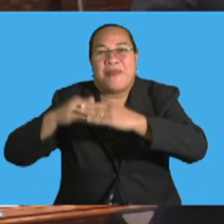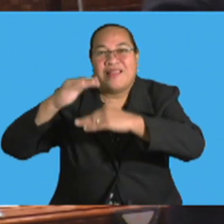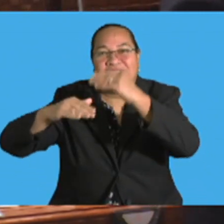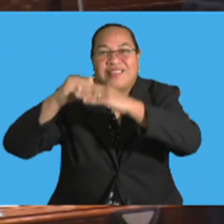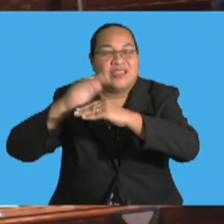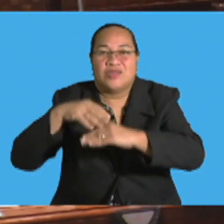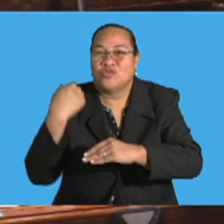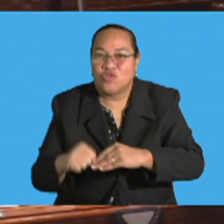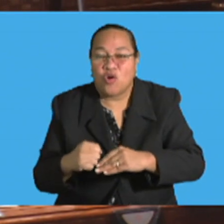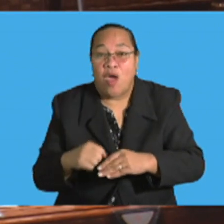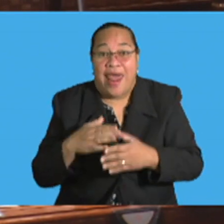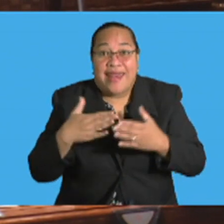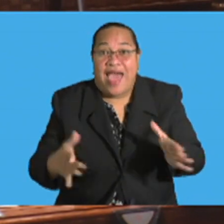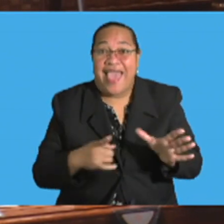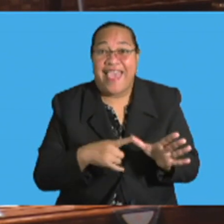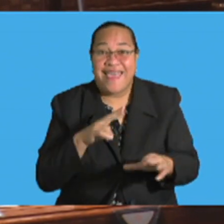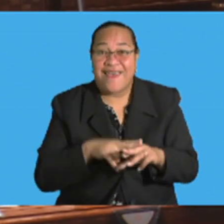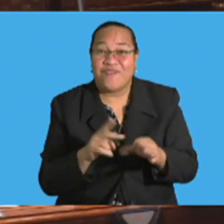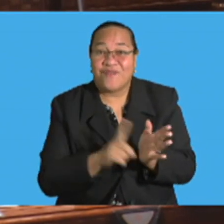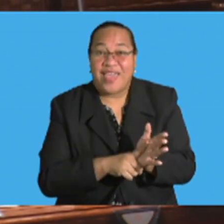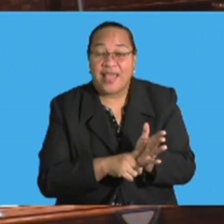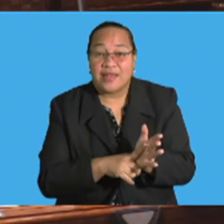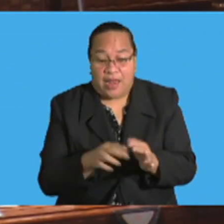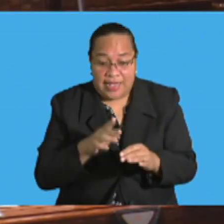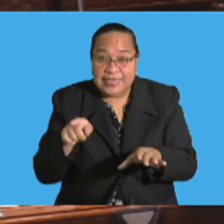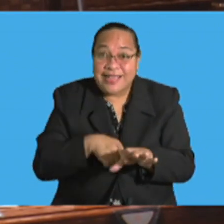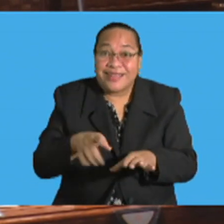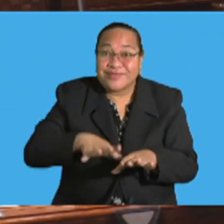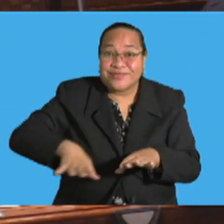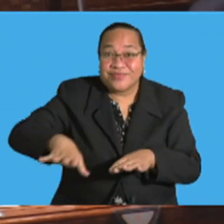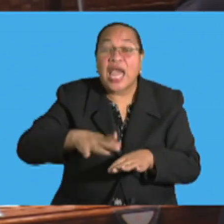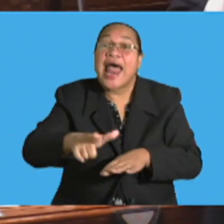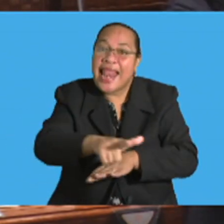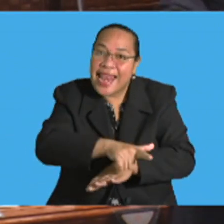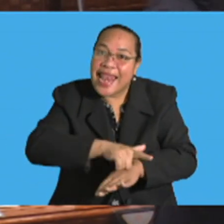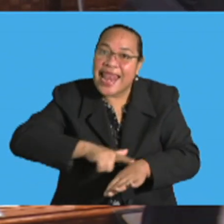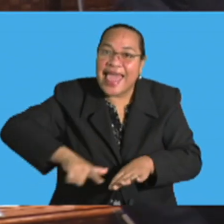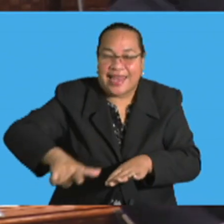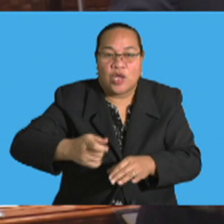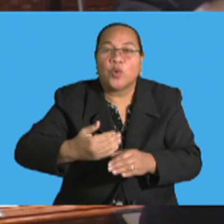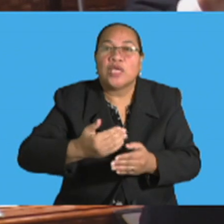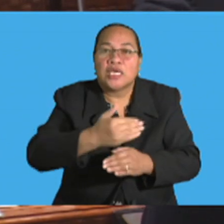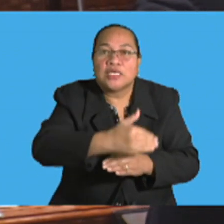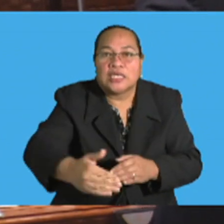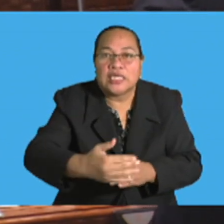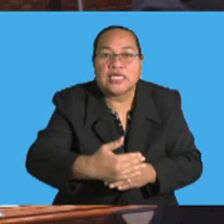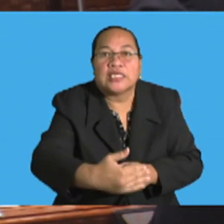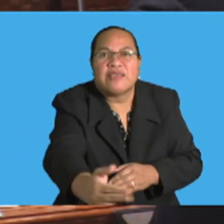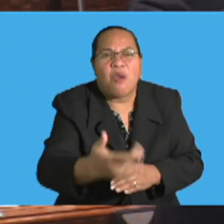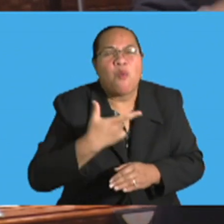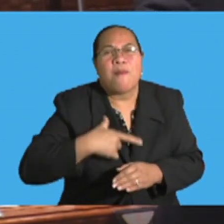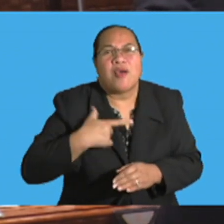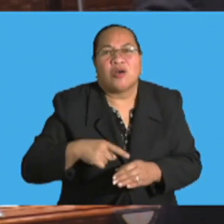have within the AFL precincts, land has been given away through political